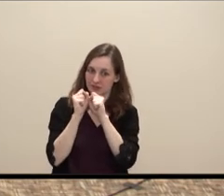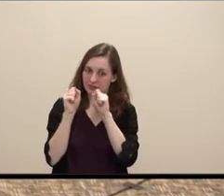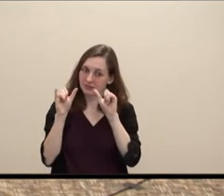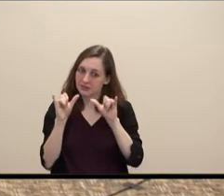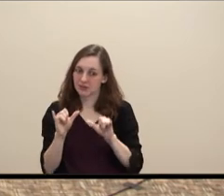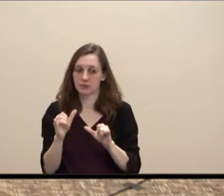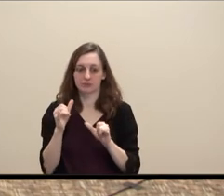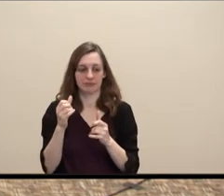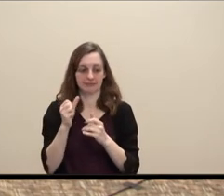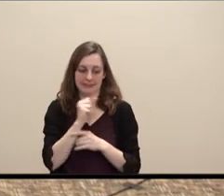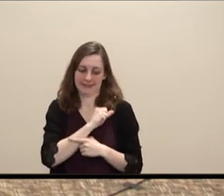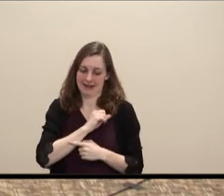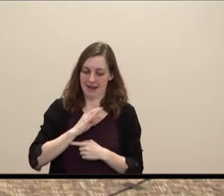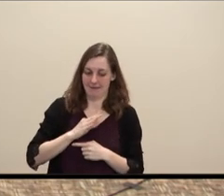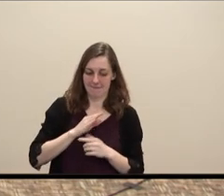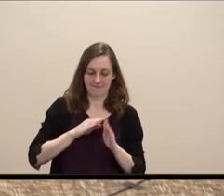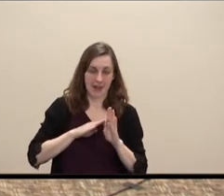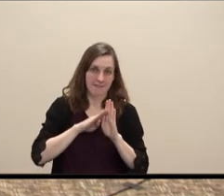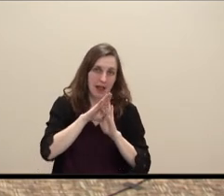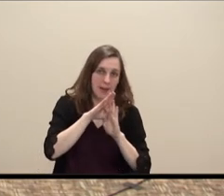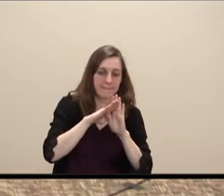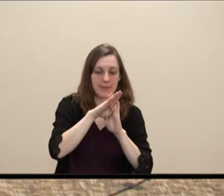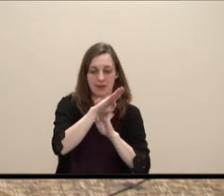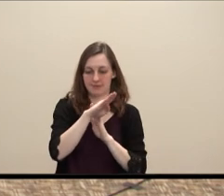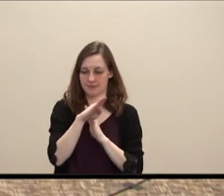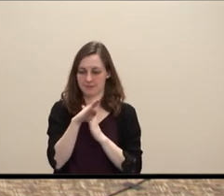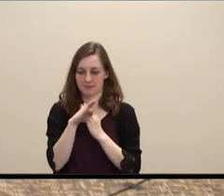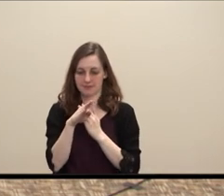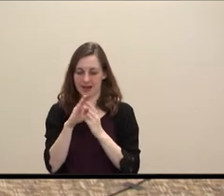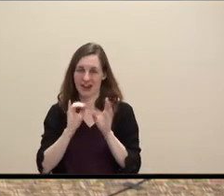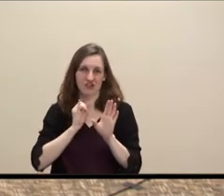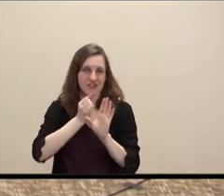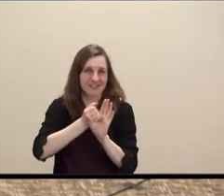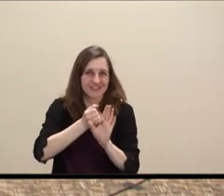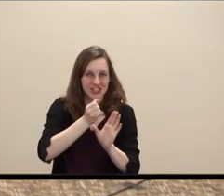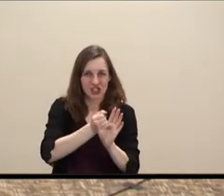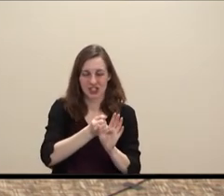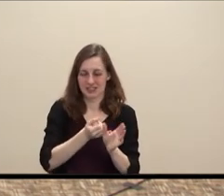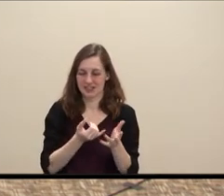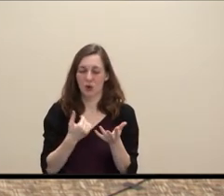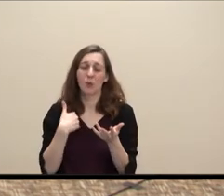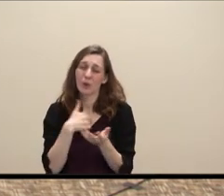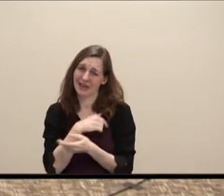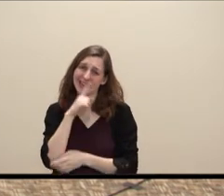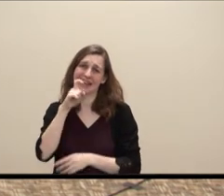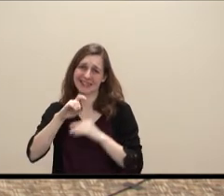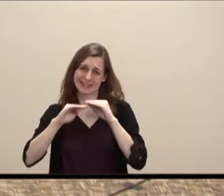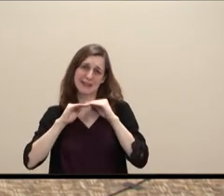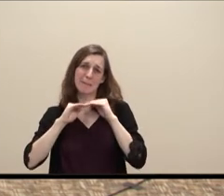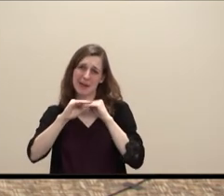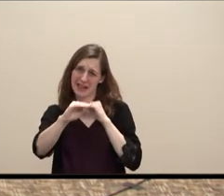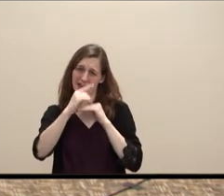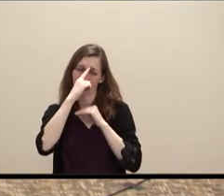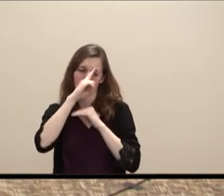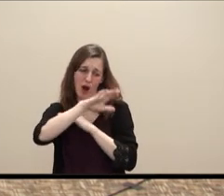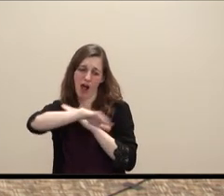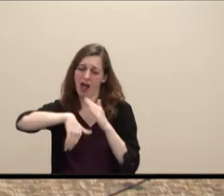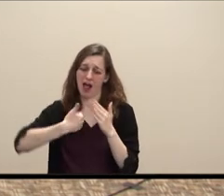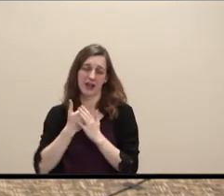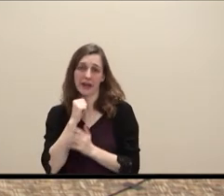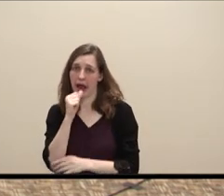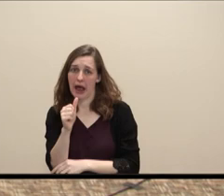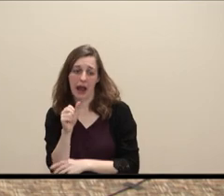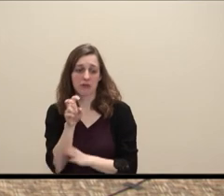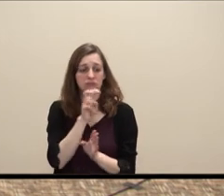staffing interventions and curriculum development, and we need to have stability in all of those things and not